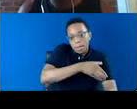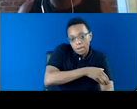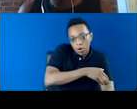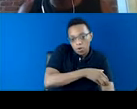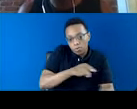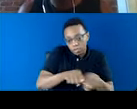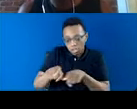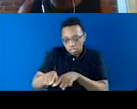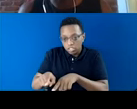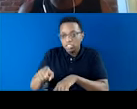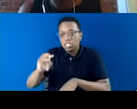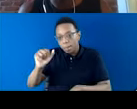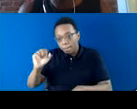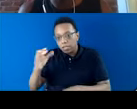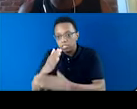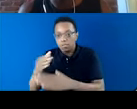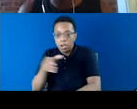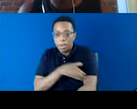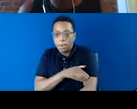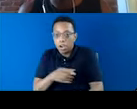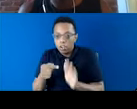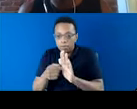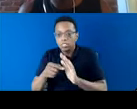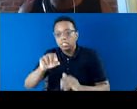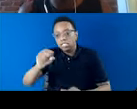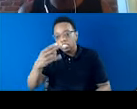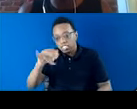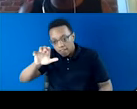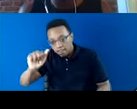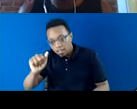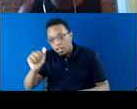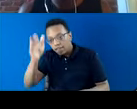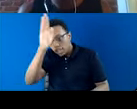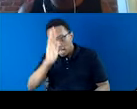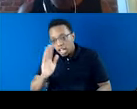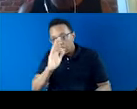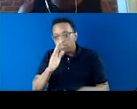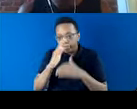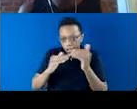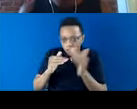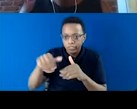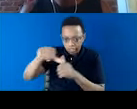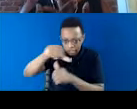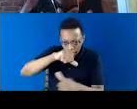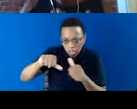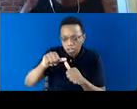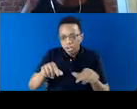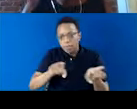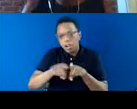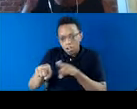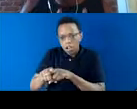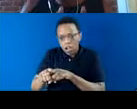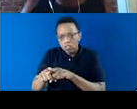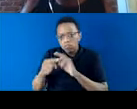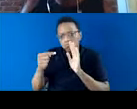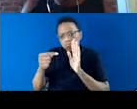of power, Purusha, represented by the gods Shiva and Parvati, who are also consorts for one another, but at times they also are